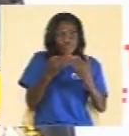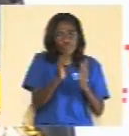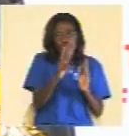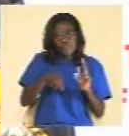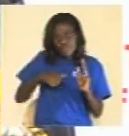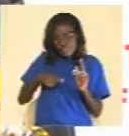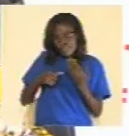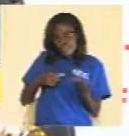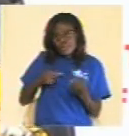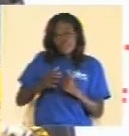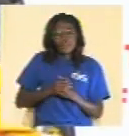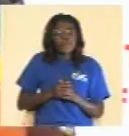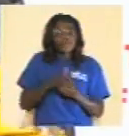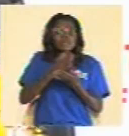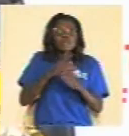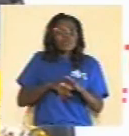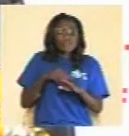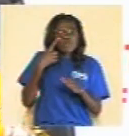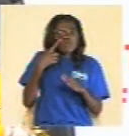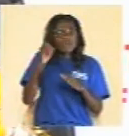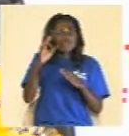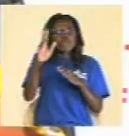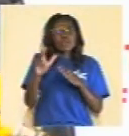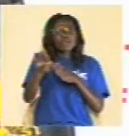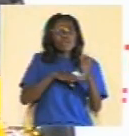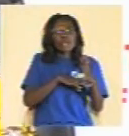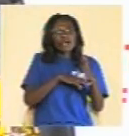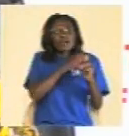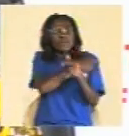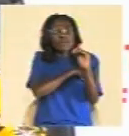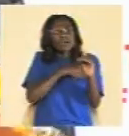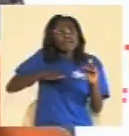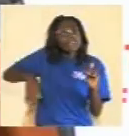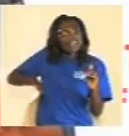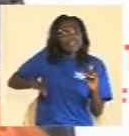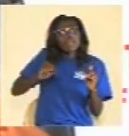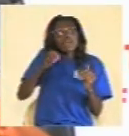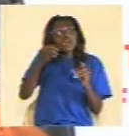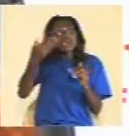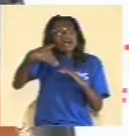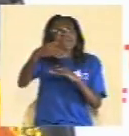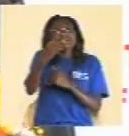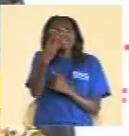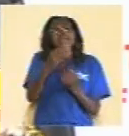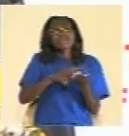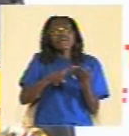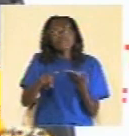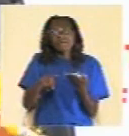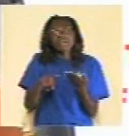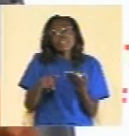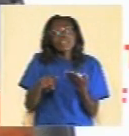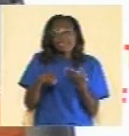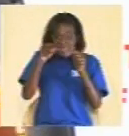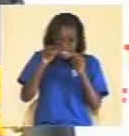time, like every single day. And the treatment, even when we say it is 6 months, to 1 year. I